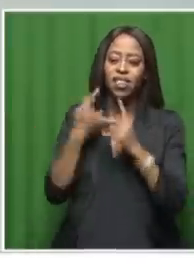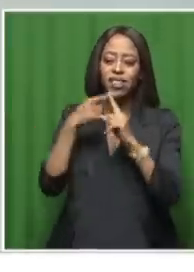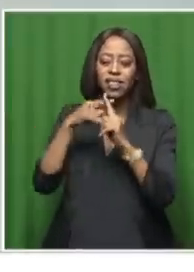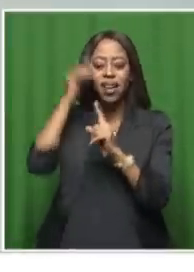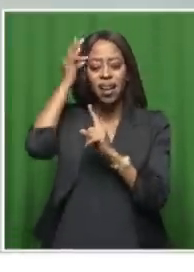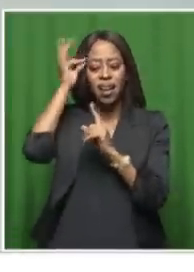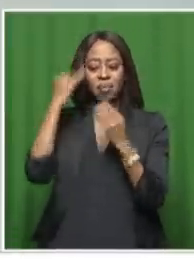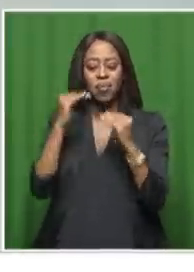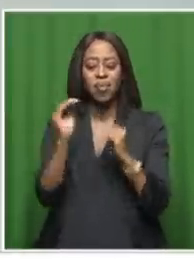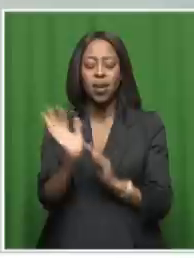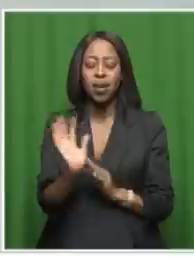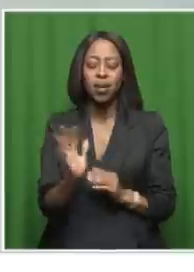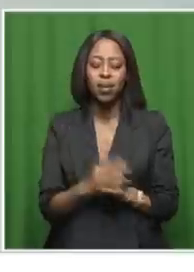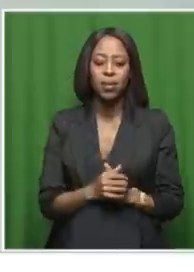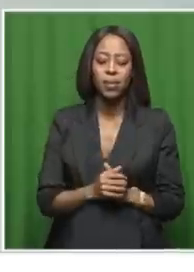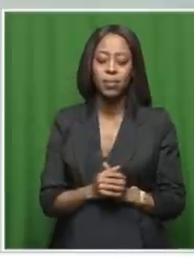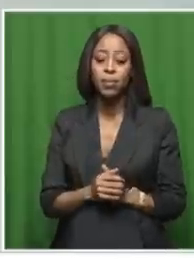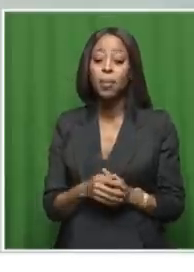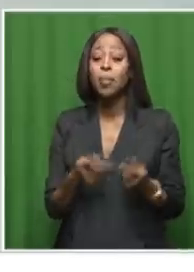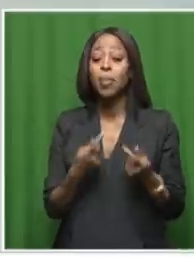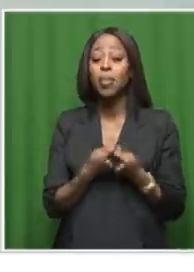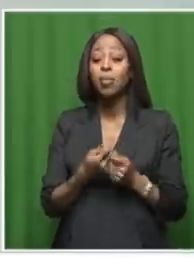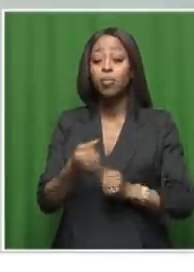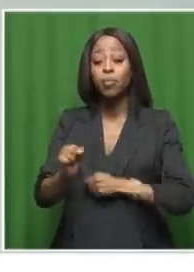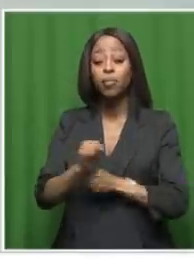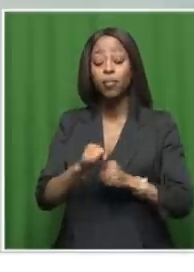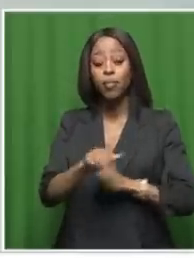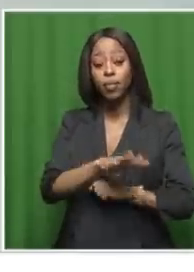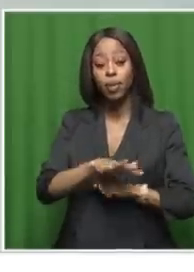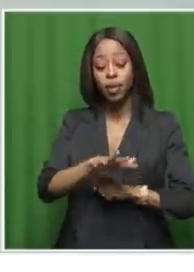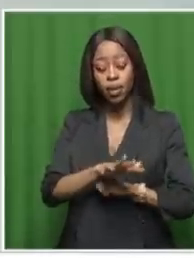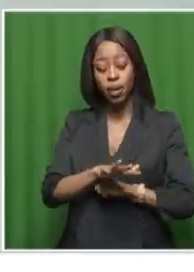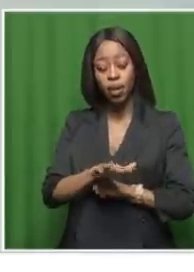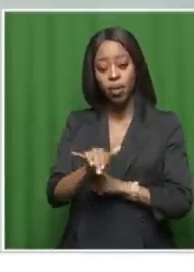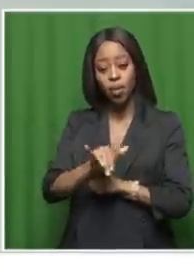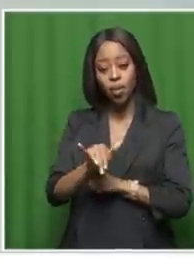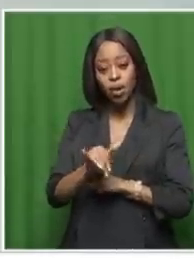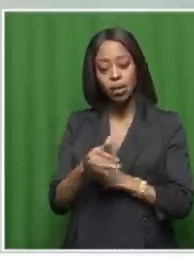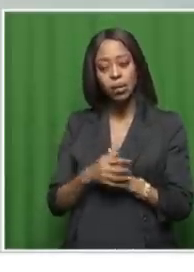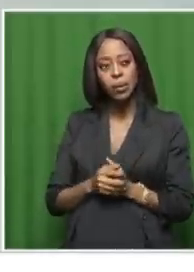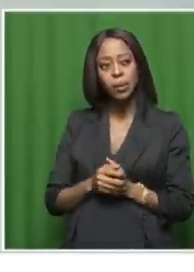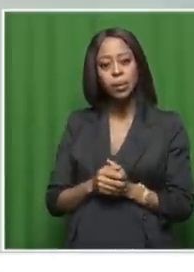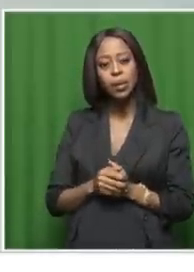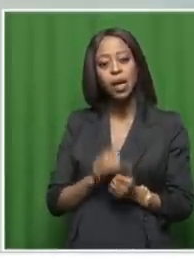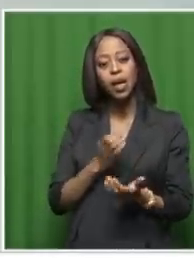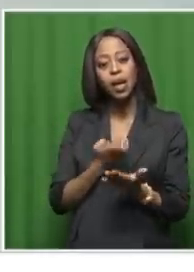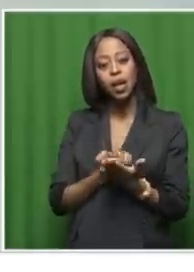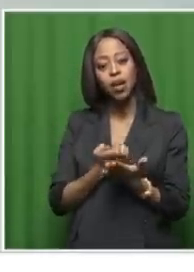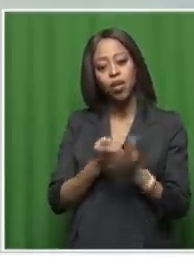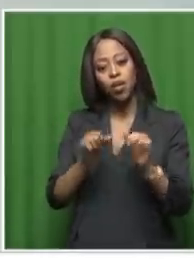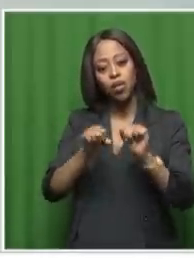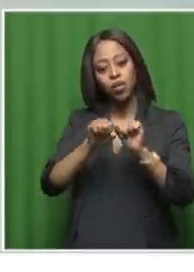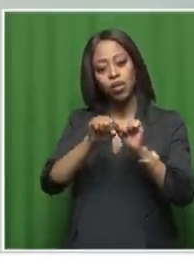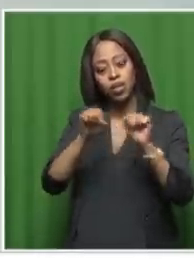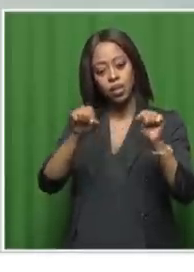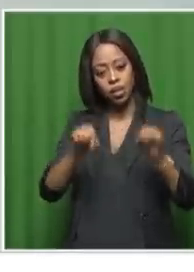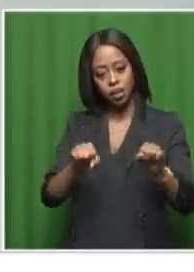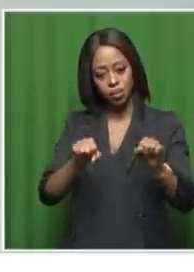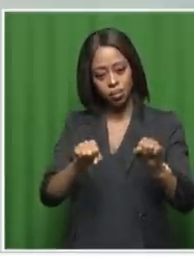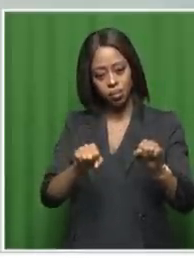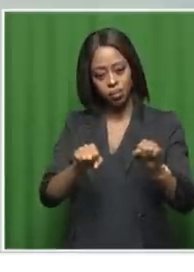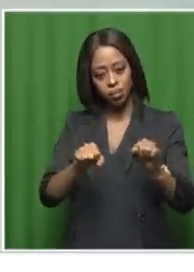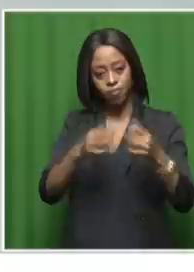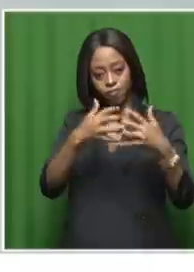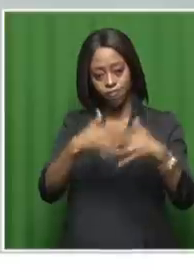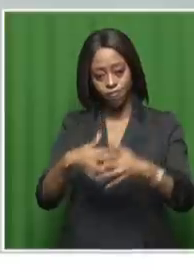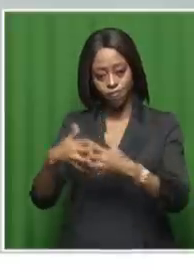government business. The final strategic area I would like to talk to is what I call the ecosystem coordination and capacity.